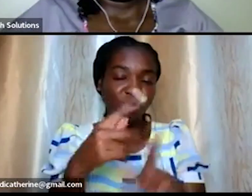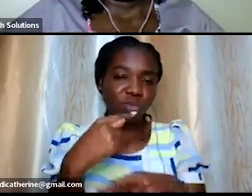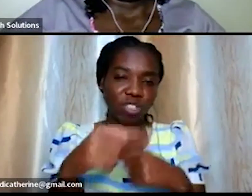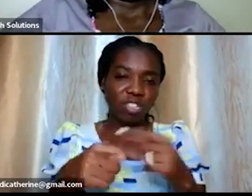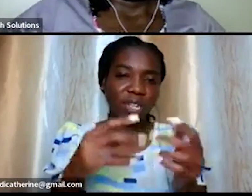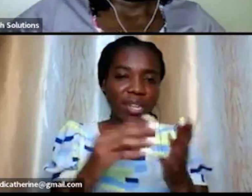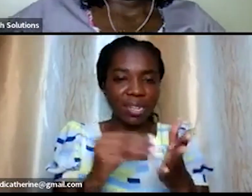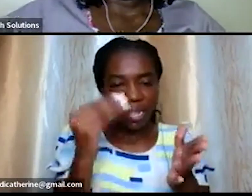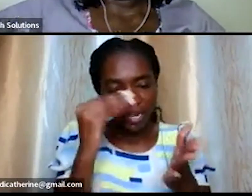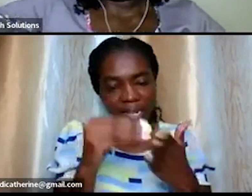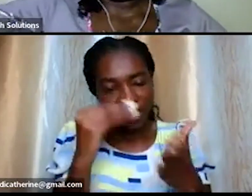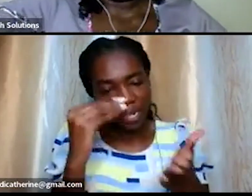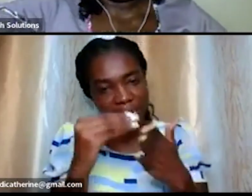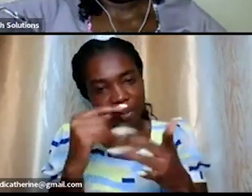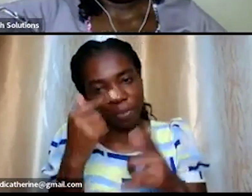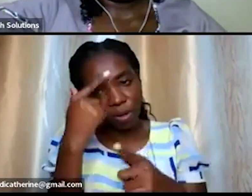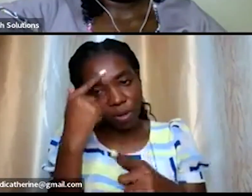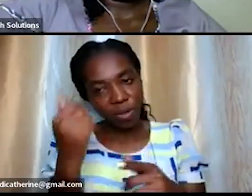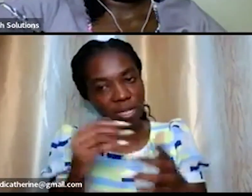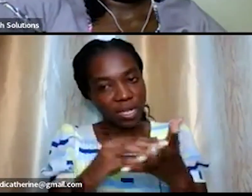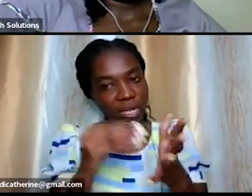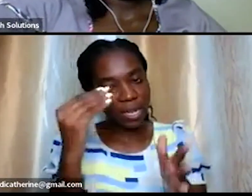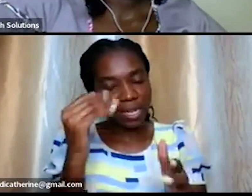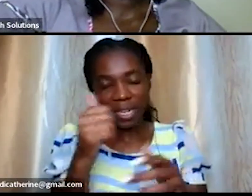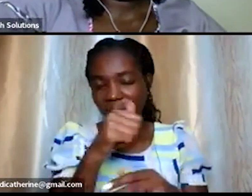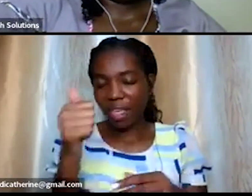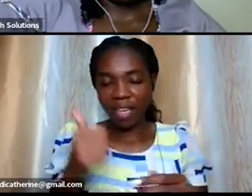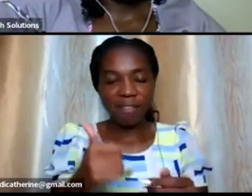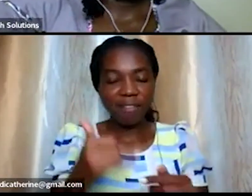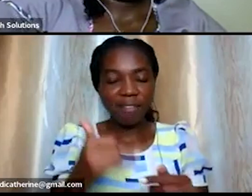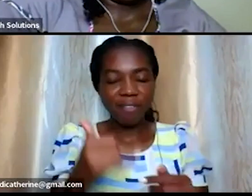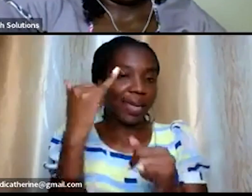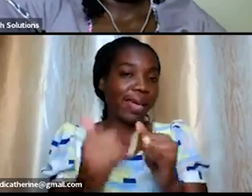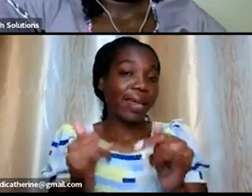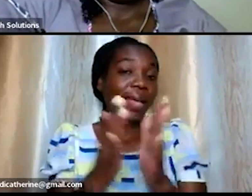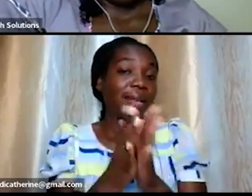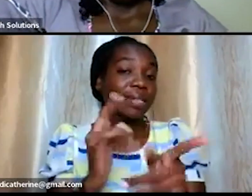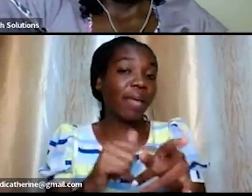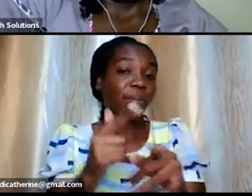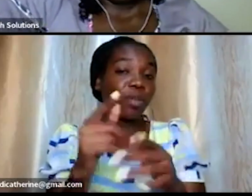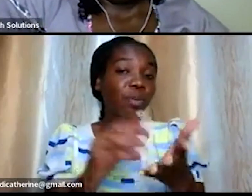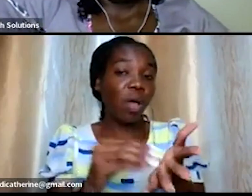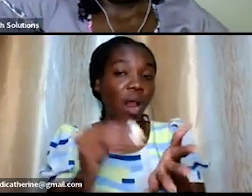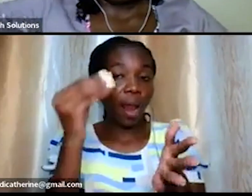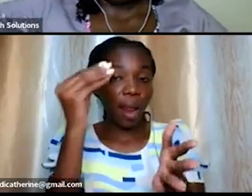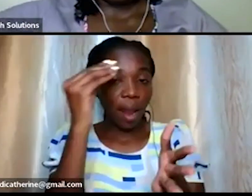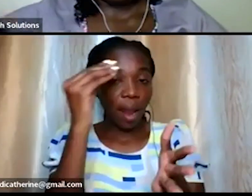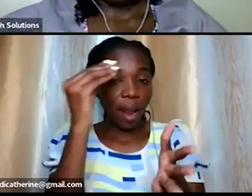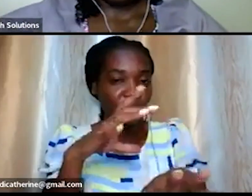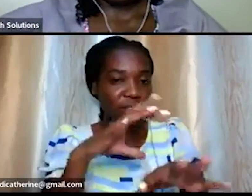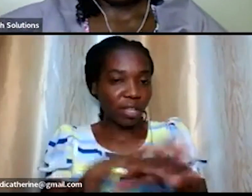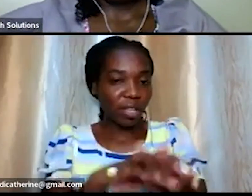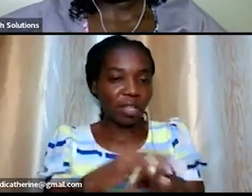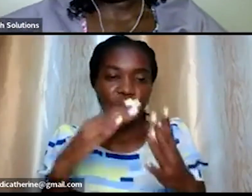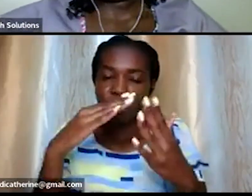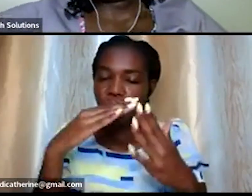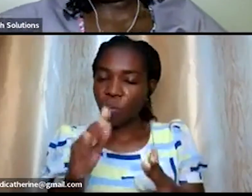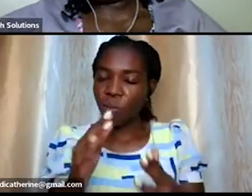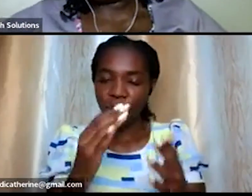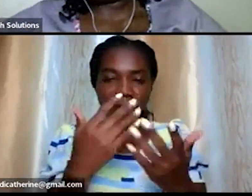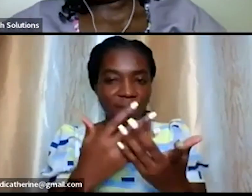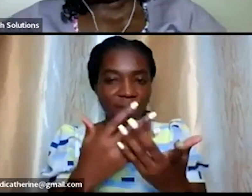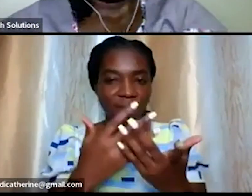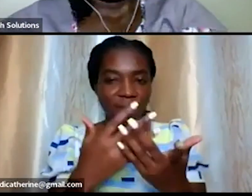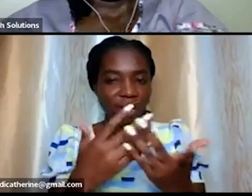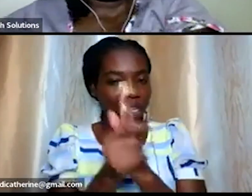and learning, because the learning has never ends. And when you learn is where you get more skills, you get more